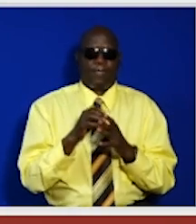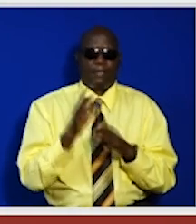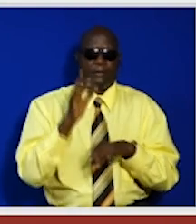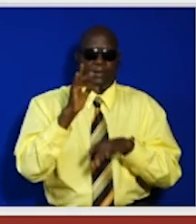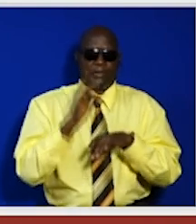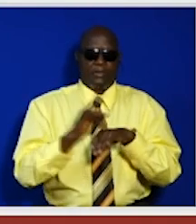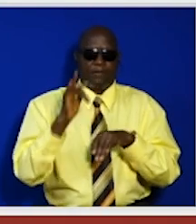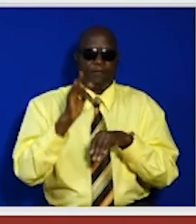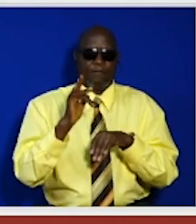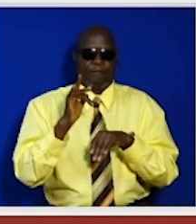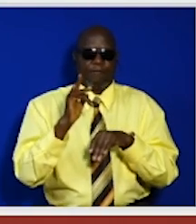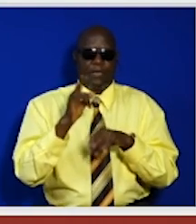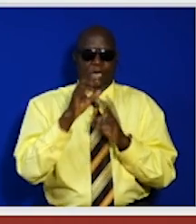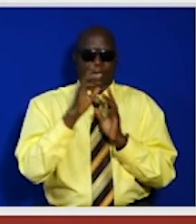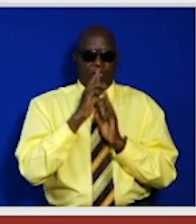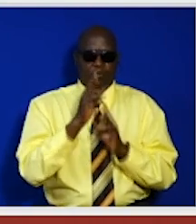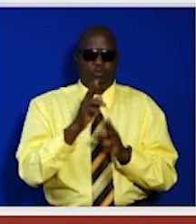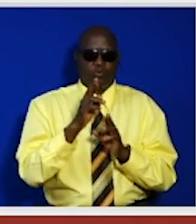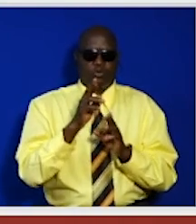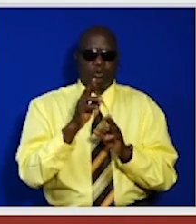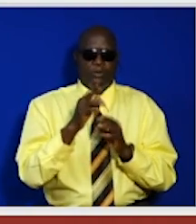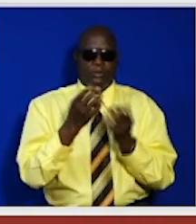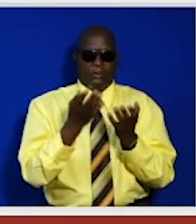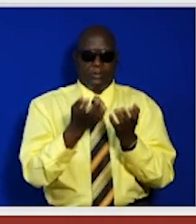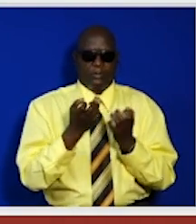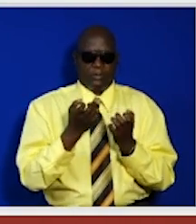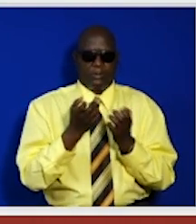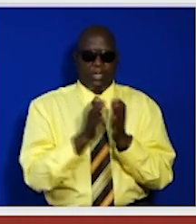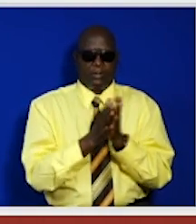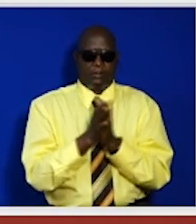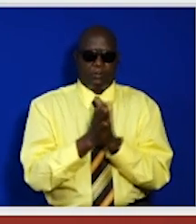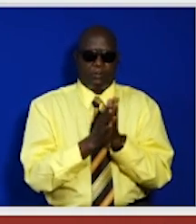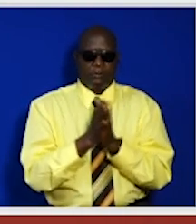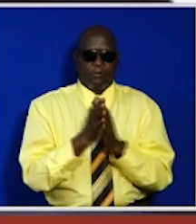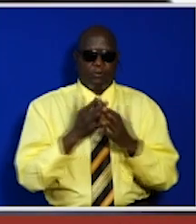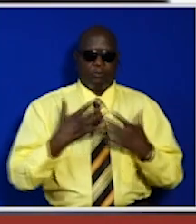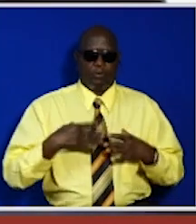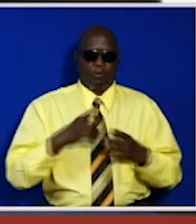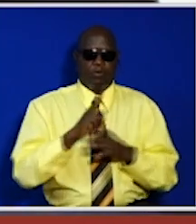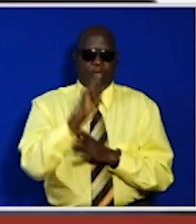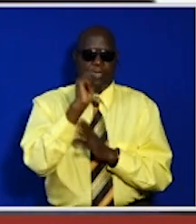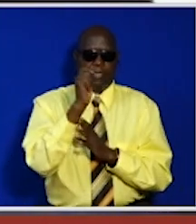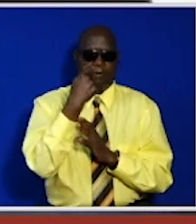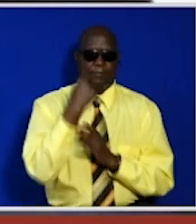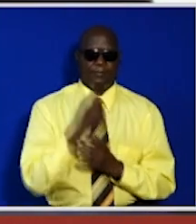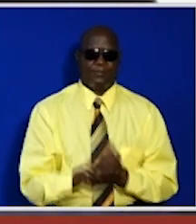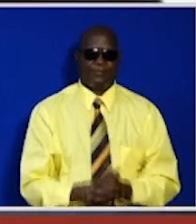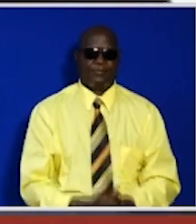sensitive and responds to the needs and aspirations of the people of Kenya.